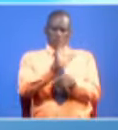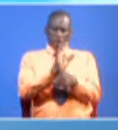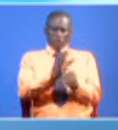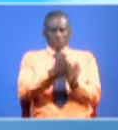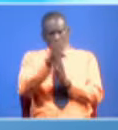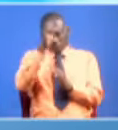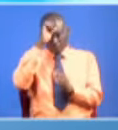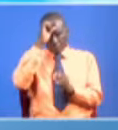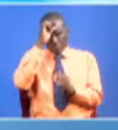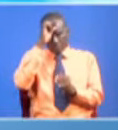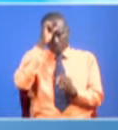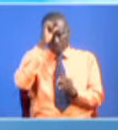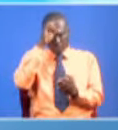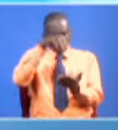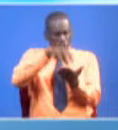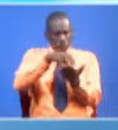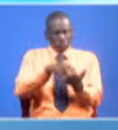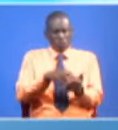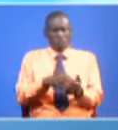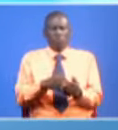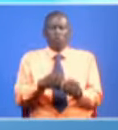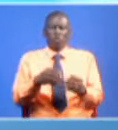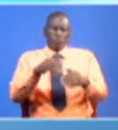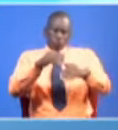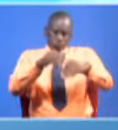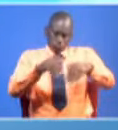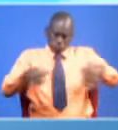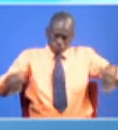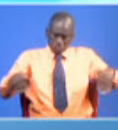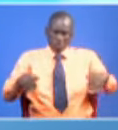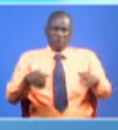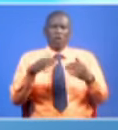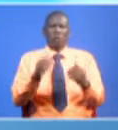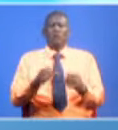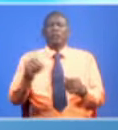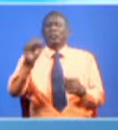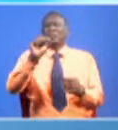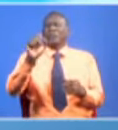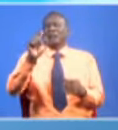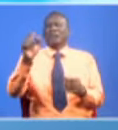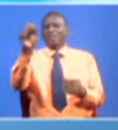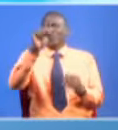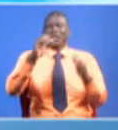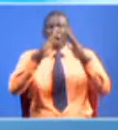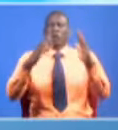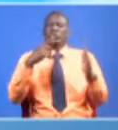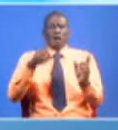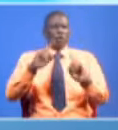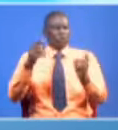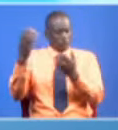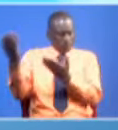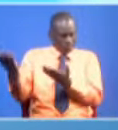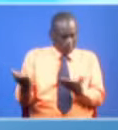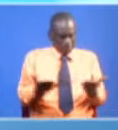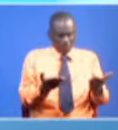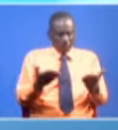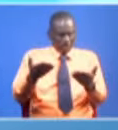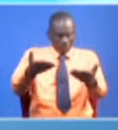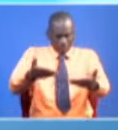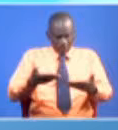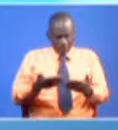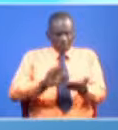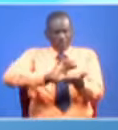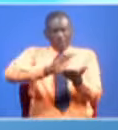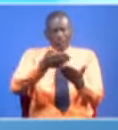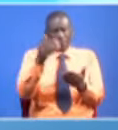government was inevitably drawn. In response, State House says that it has not received the funds meant to be refunded by